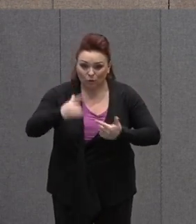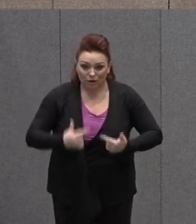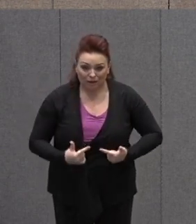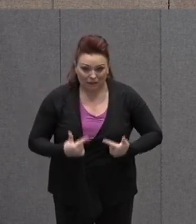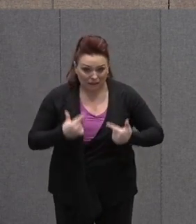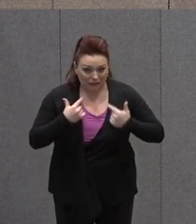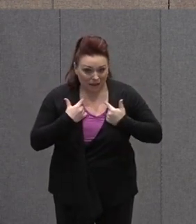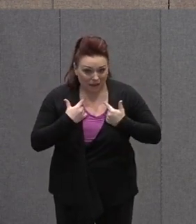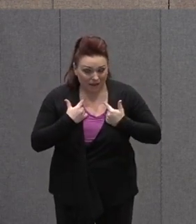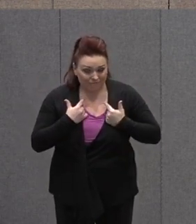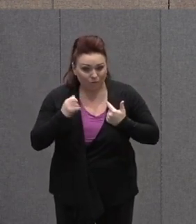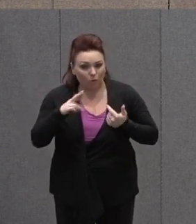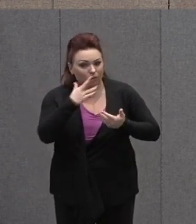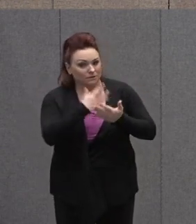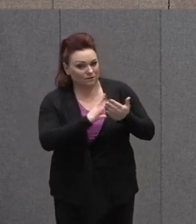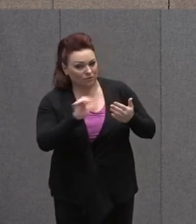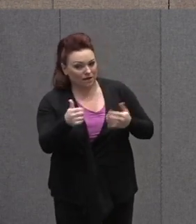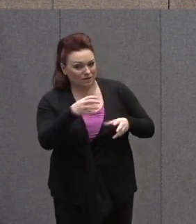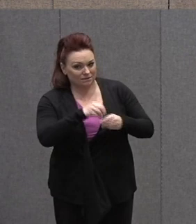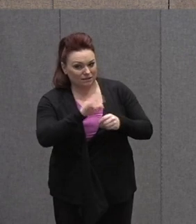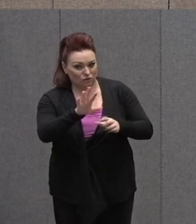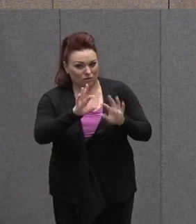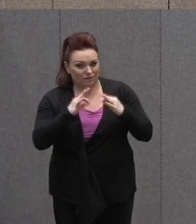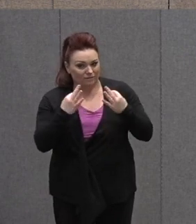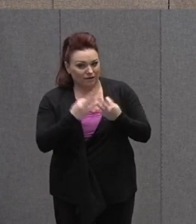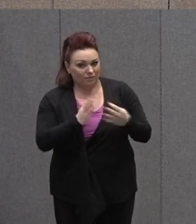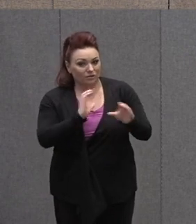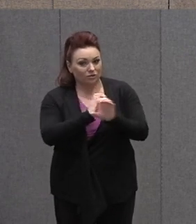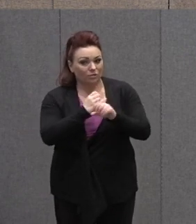somebody else in your family. So we're going to make a timeline together.